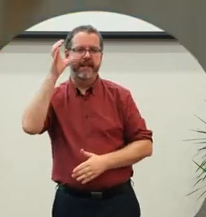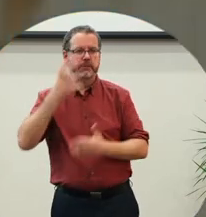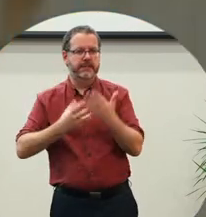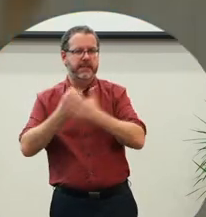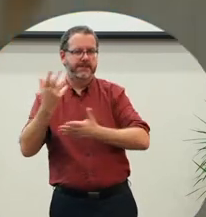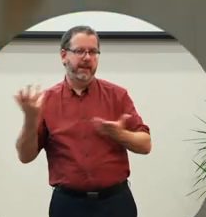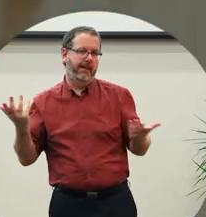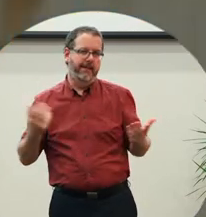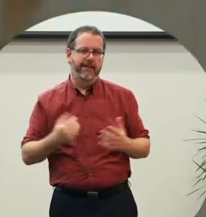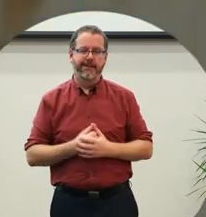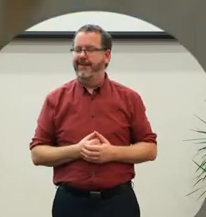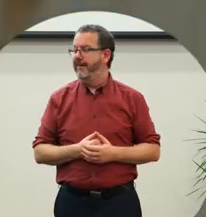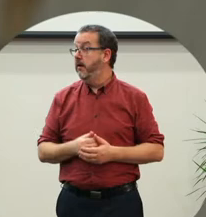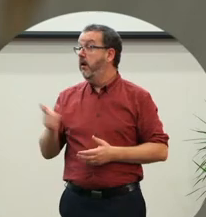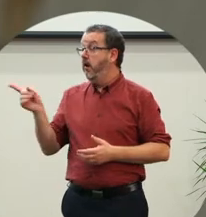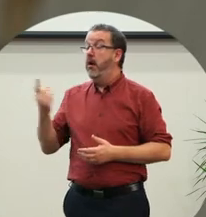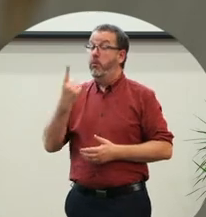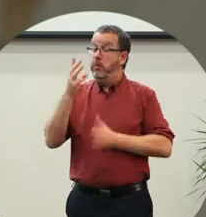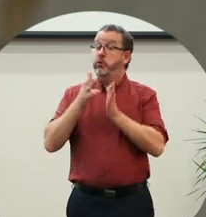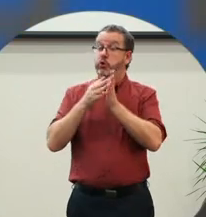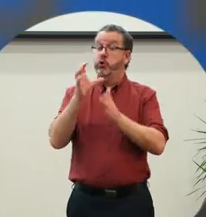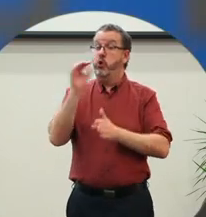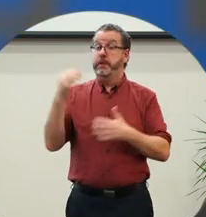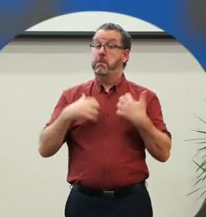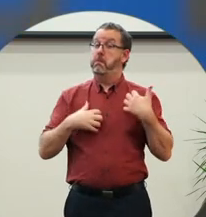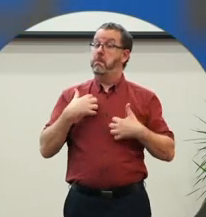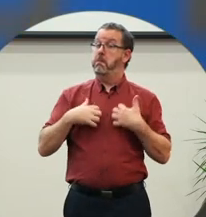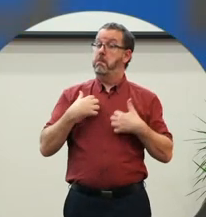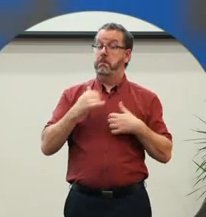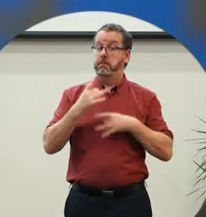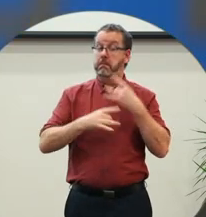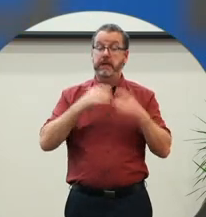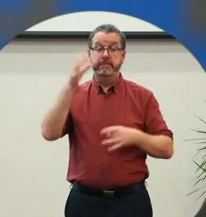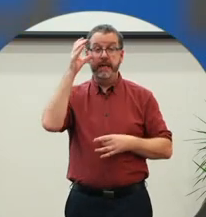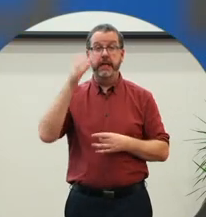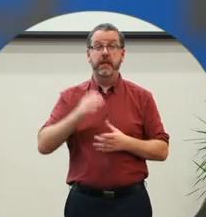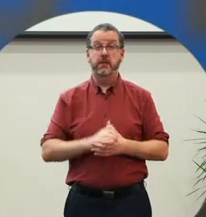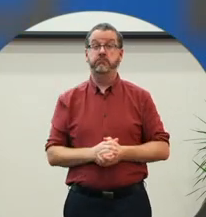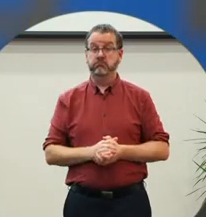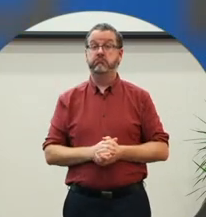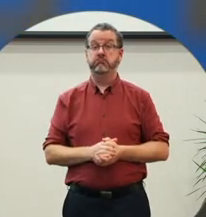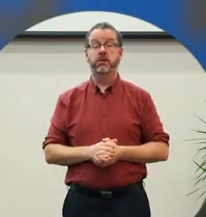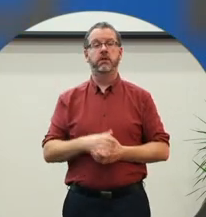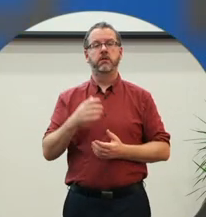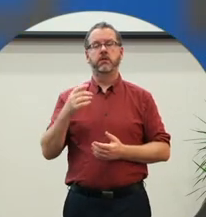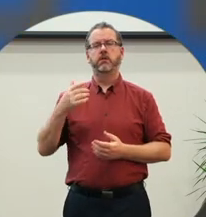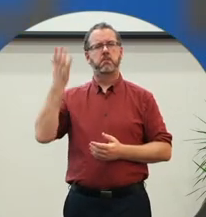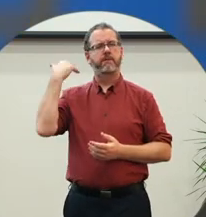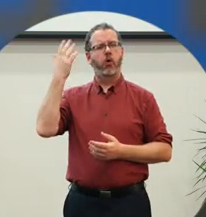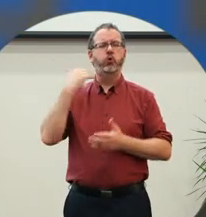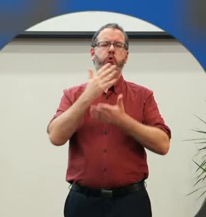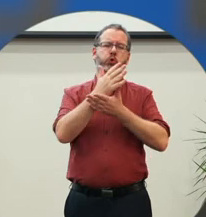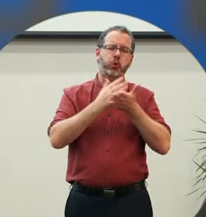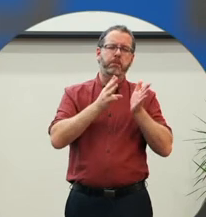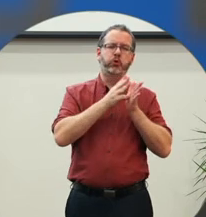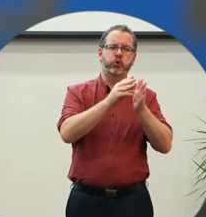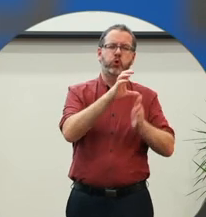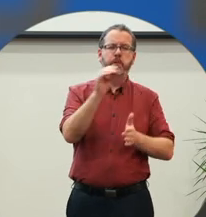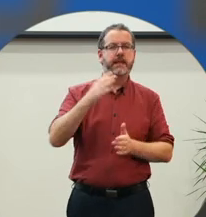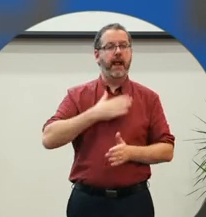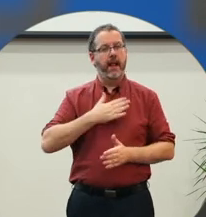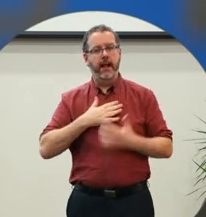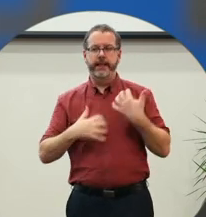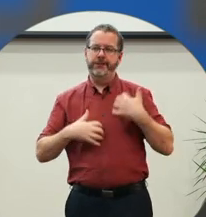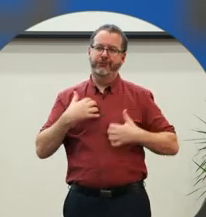There's interest in a production company who seem very serious about it, because up to now there's been various production companies who come forward to do something,